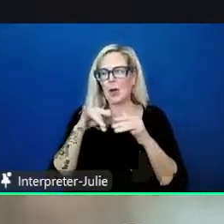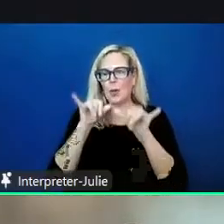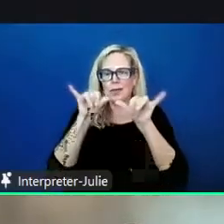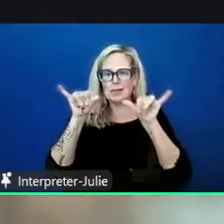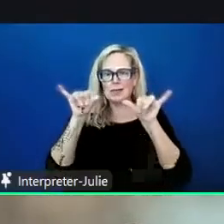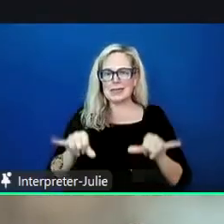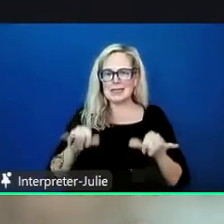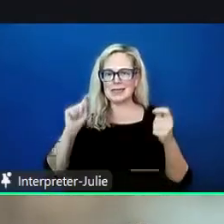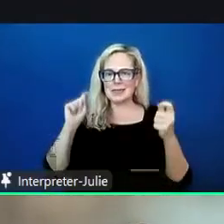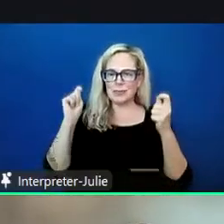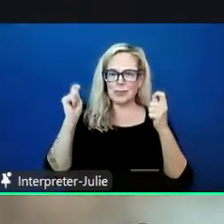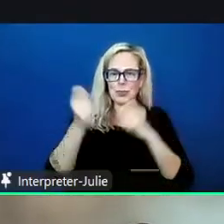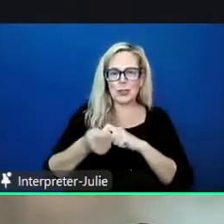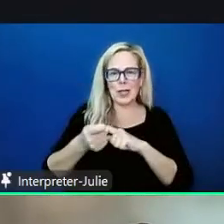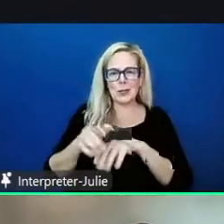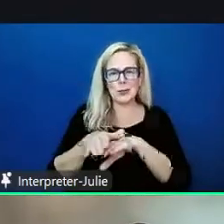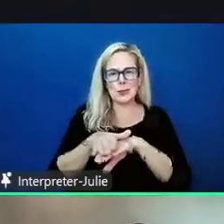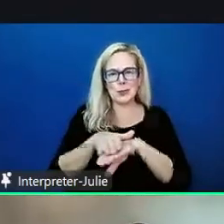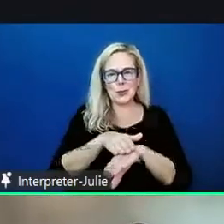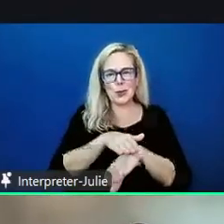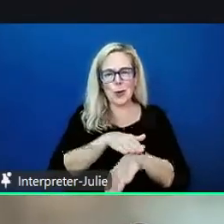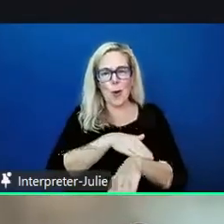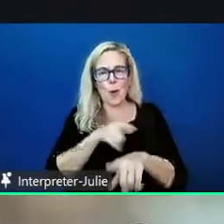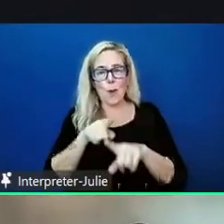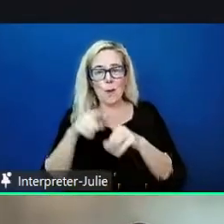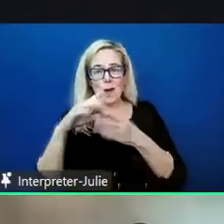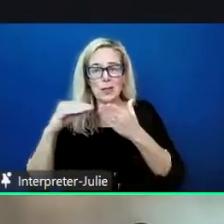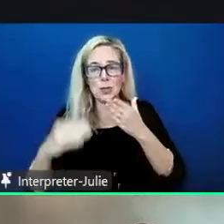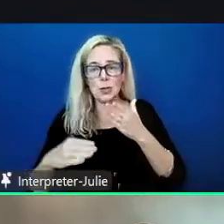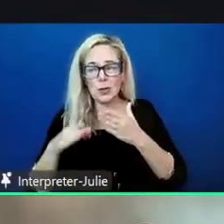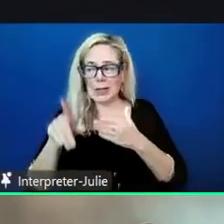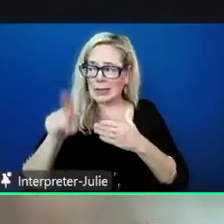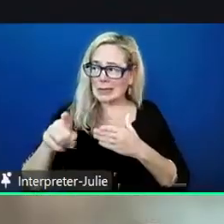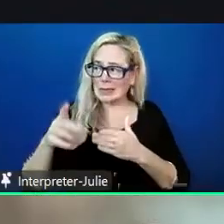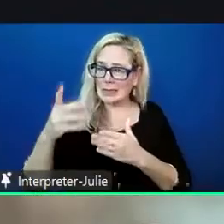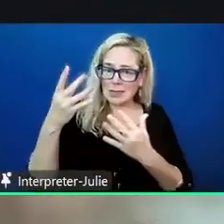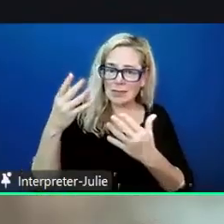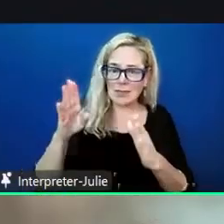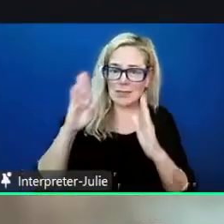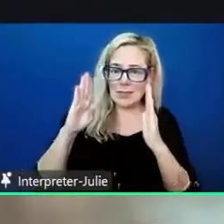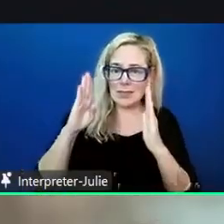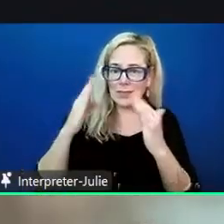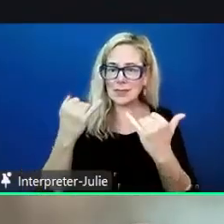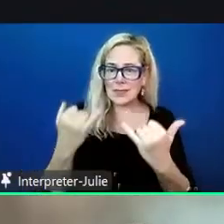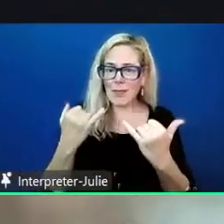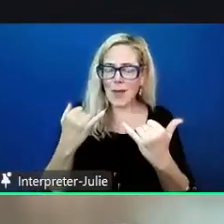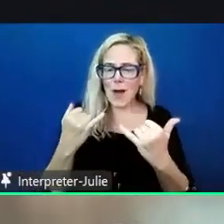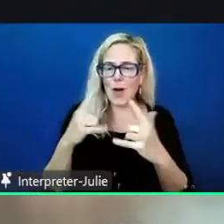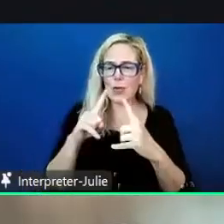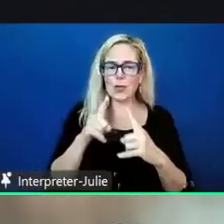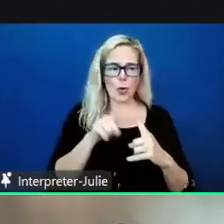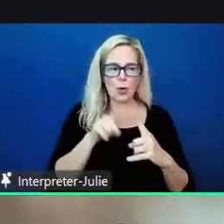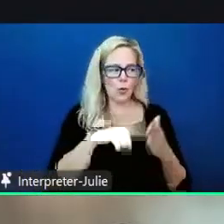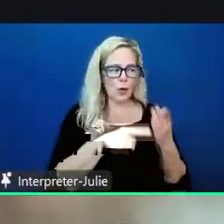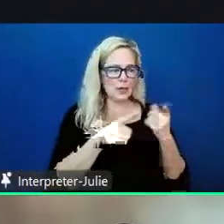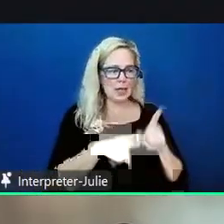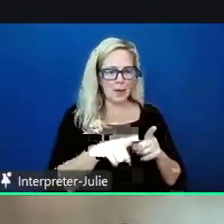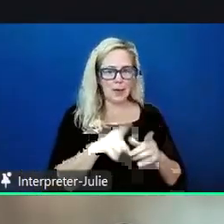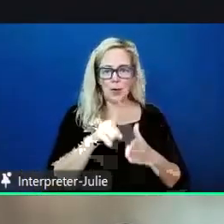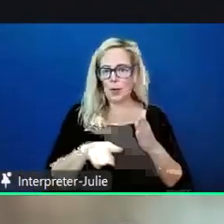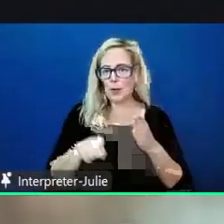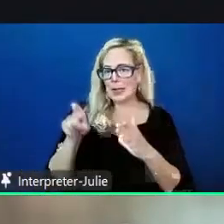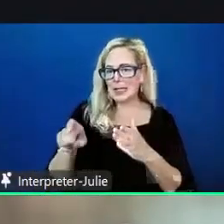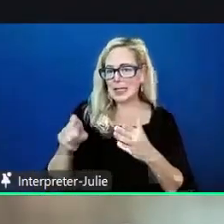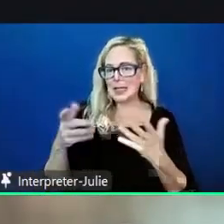our students' needs are immediate. So peer models often become the bridge between what exists and what is actually needed.